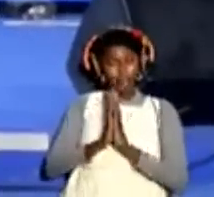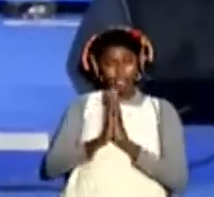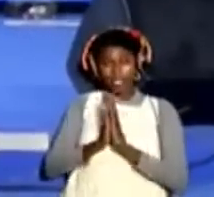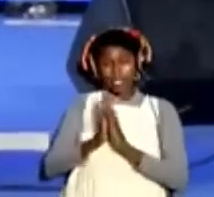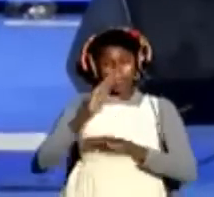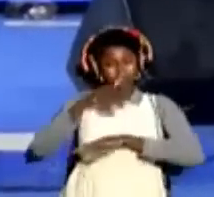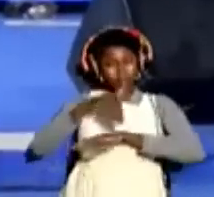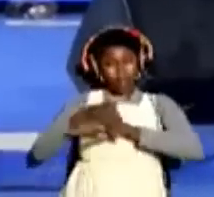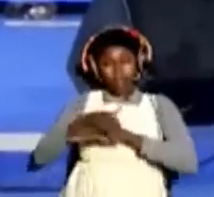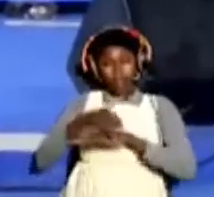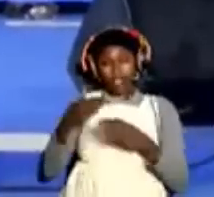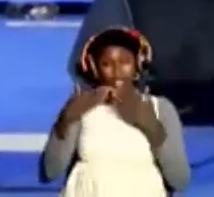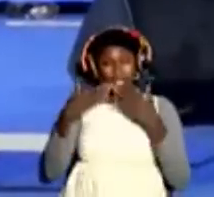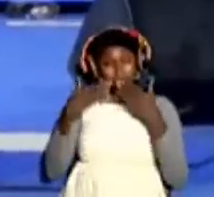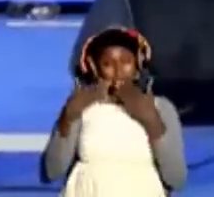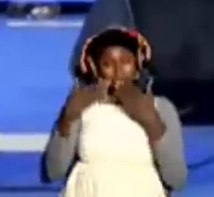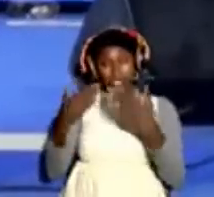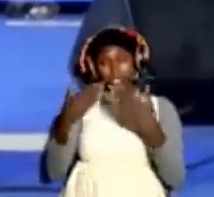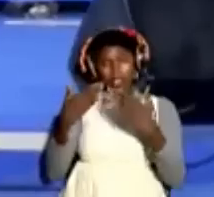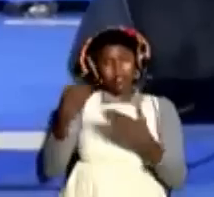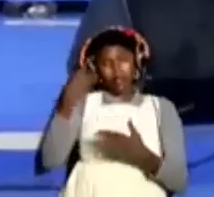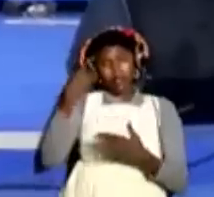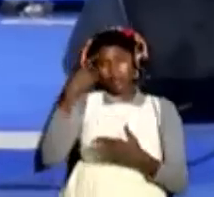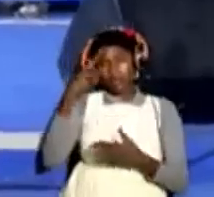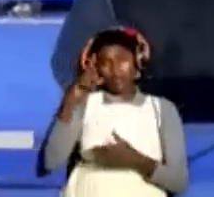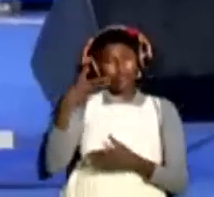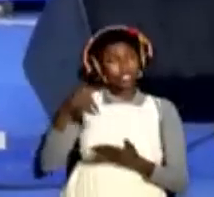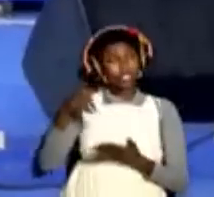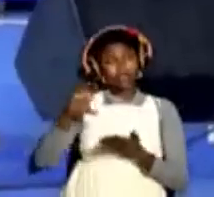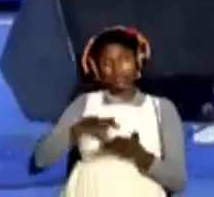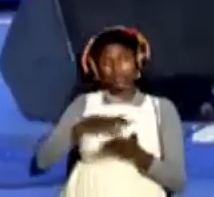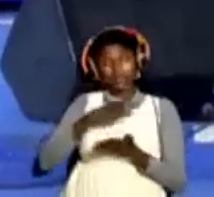Thank you, Lord, for the ministration by your servants, the choir.